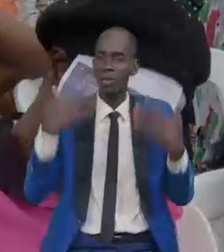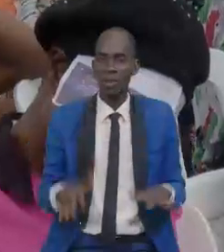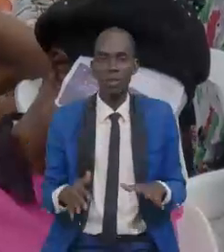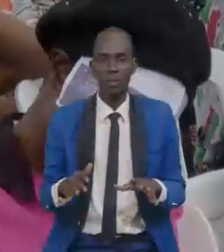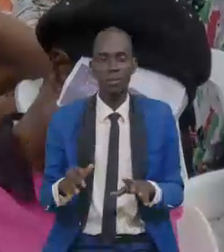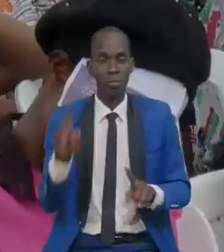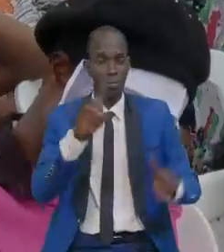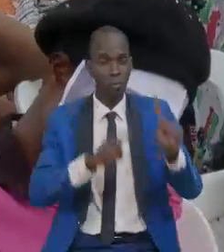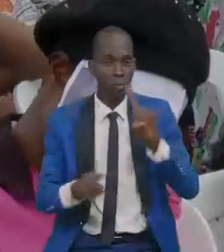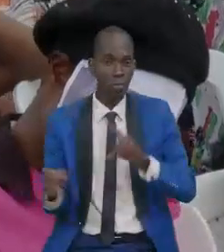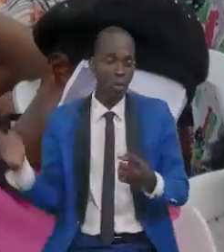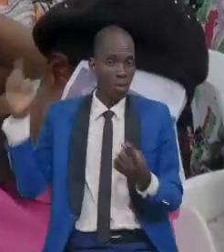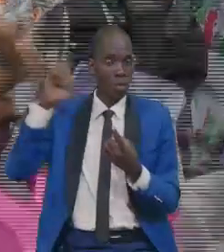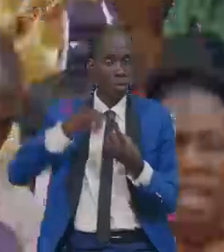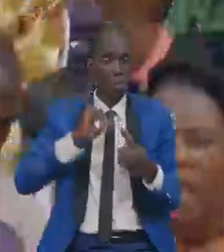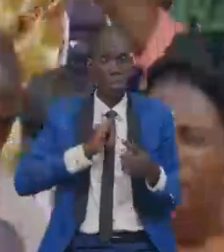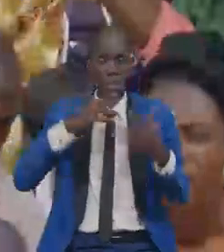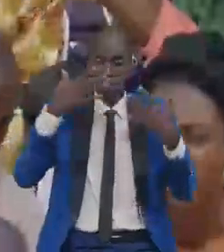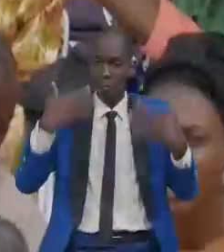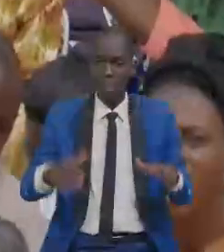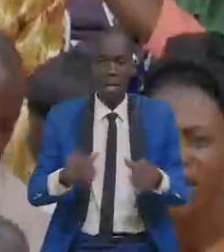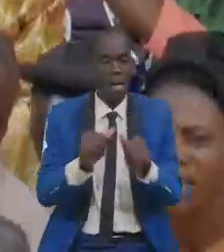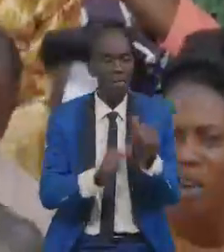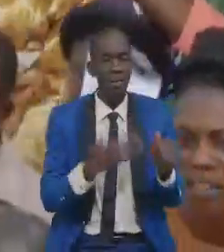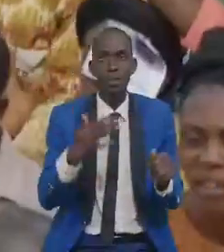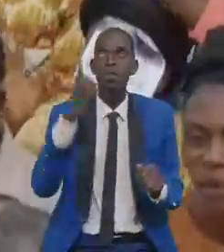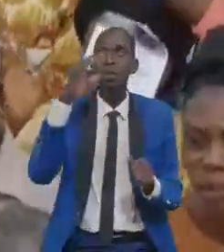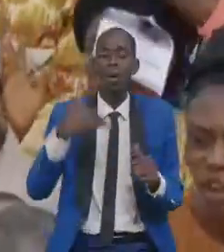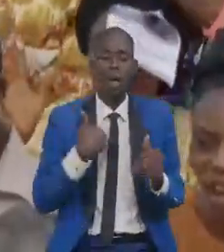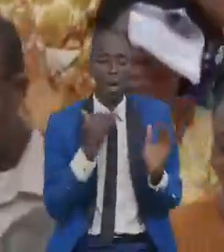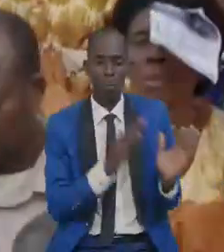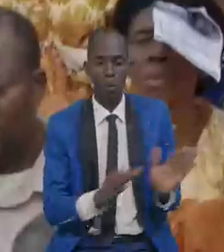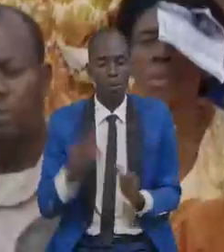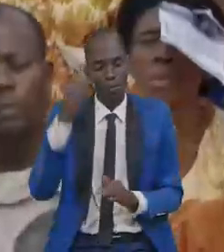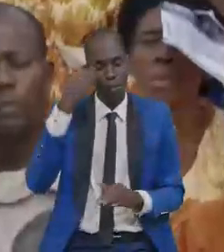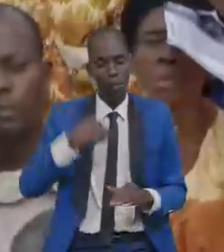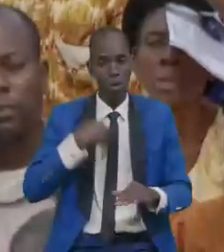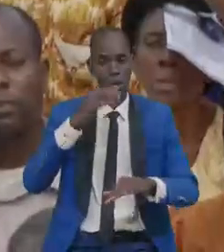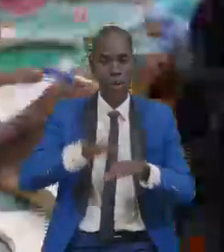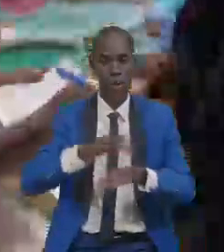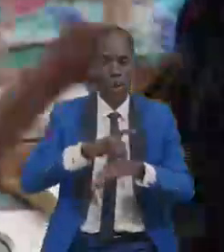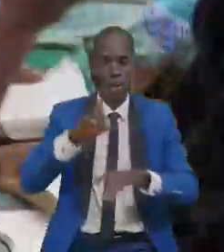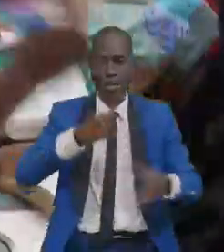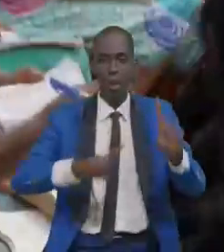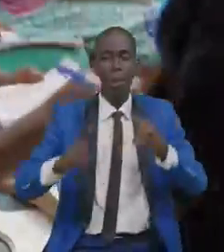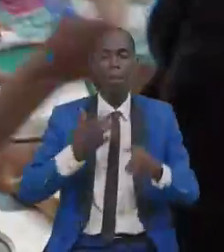everything God has ordained for me on earth, my life is